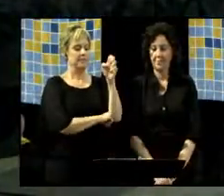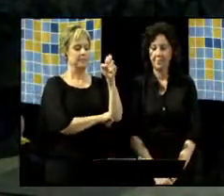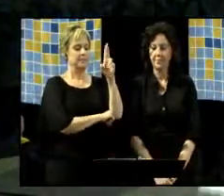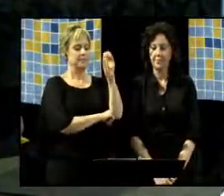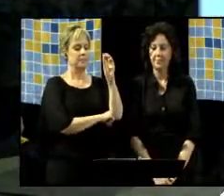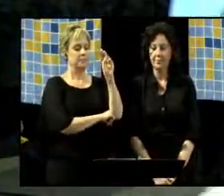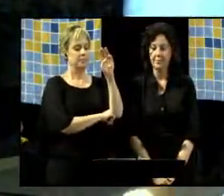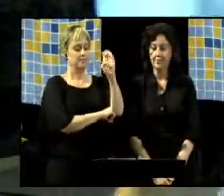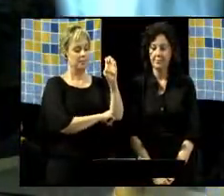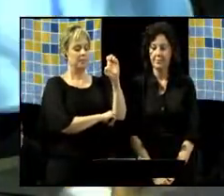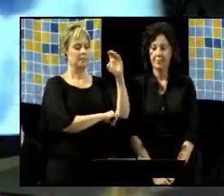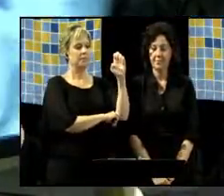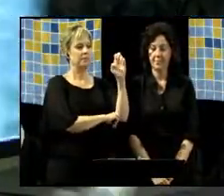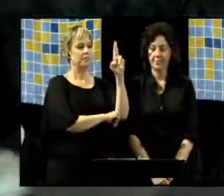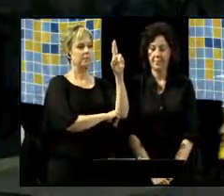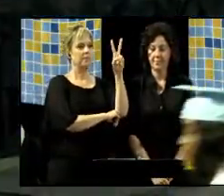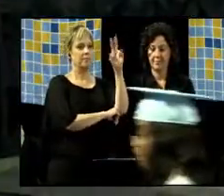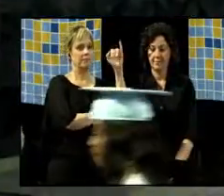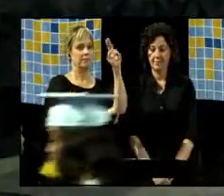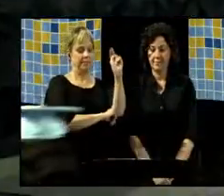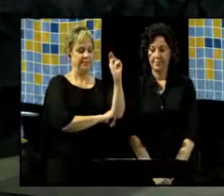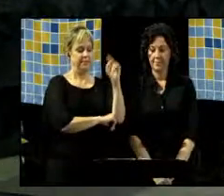Jerome LeVar Irvin.